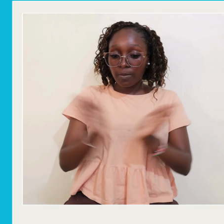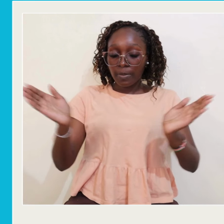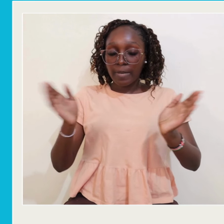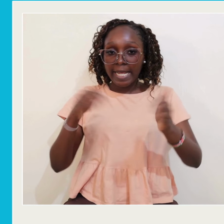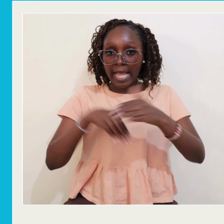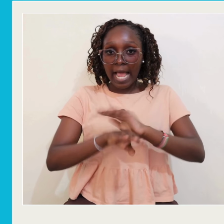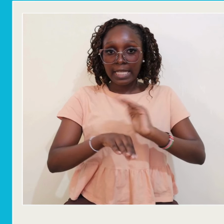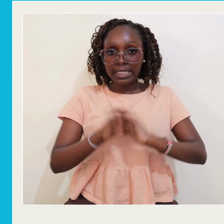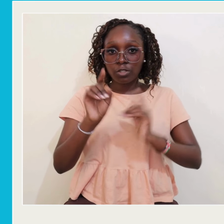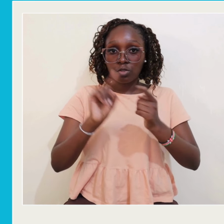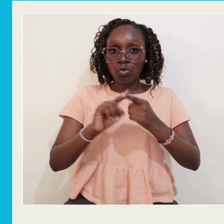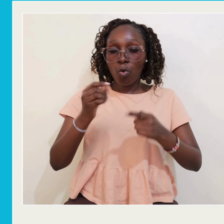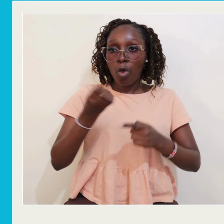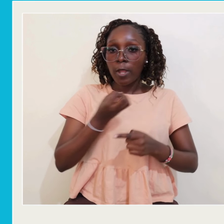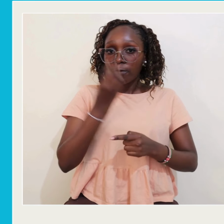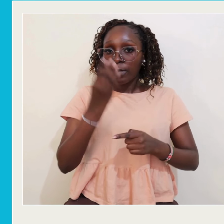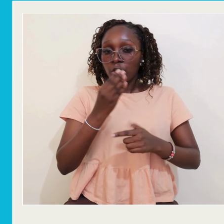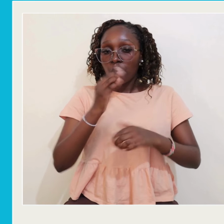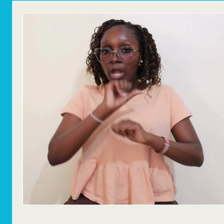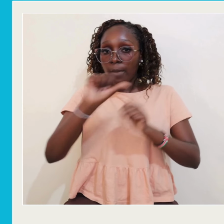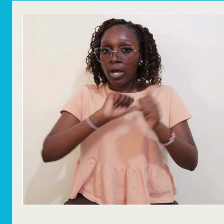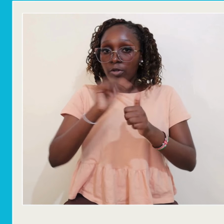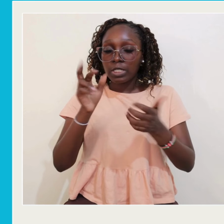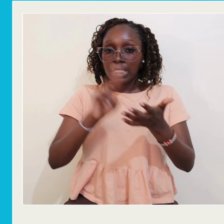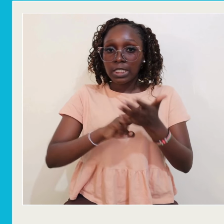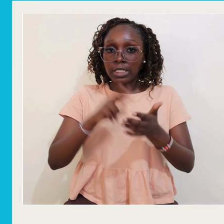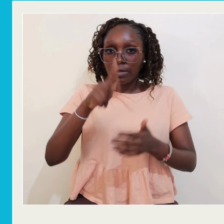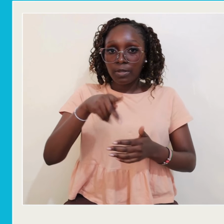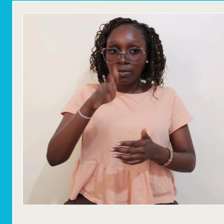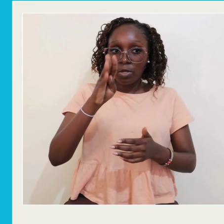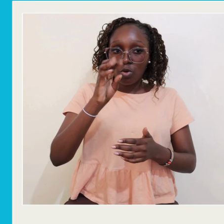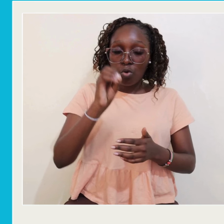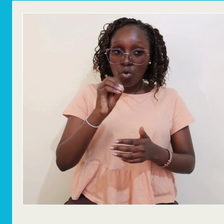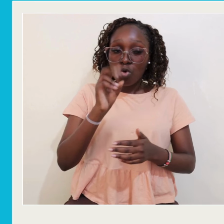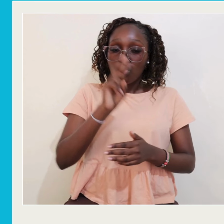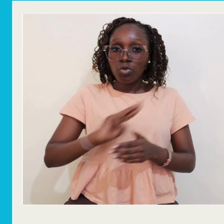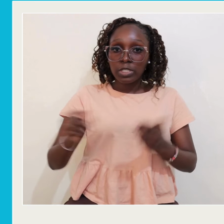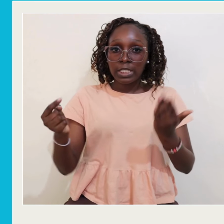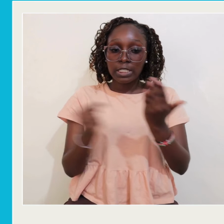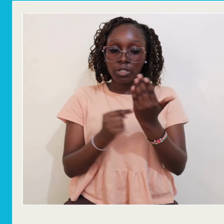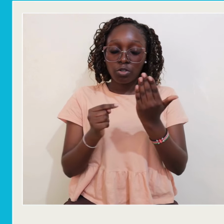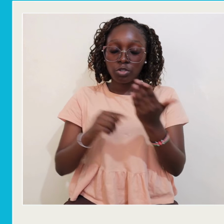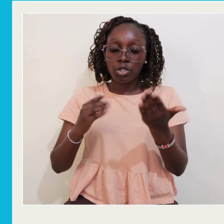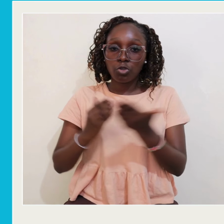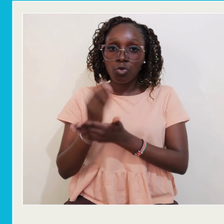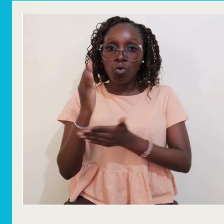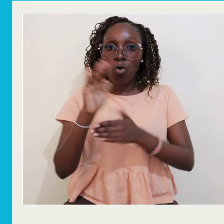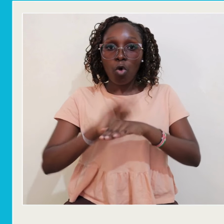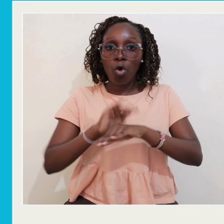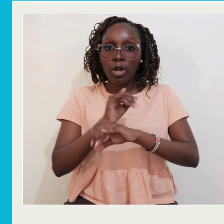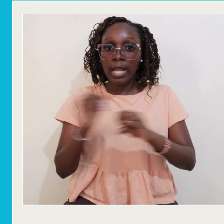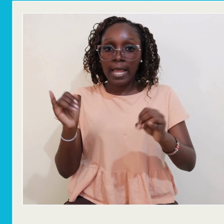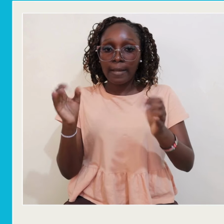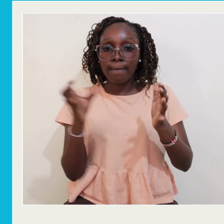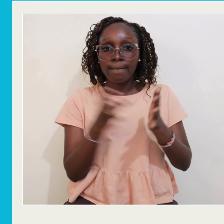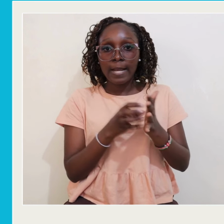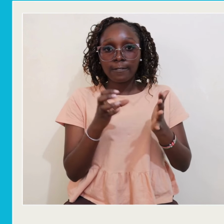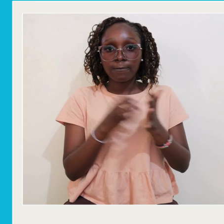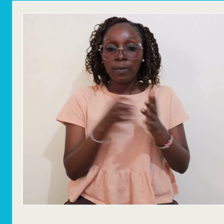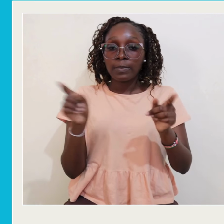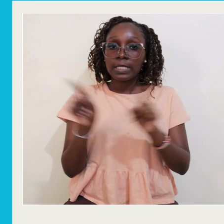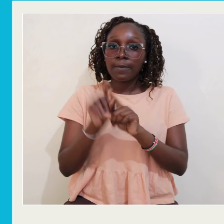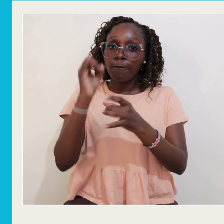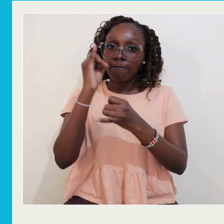access to information on registered PBOs, leveraging technology through online platforms.